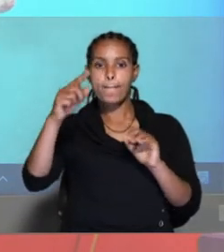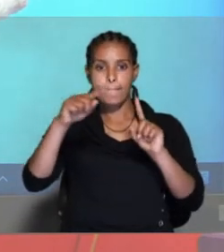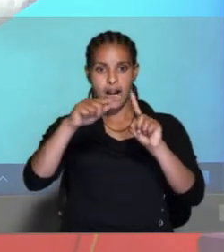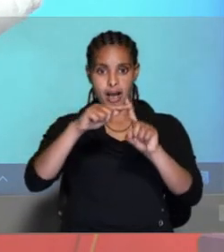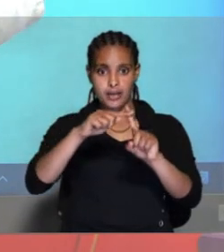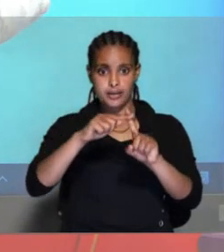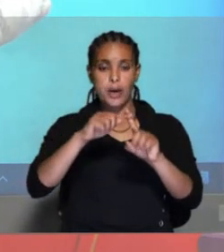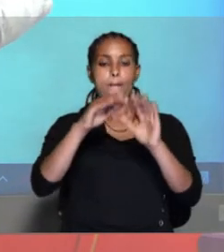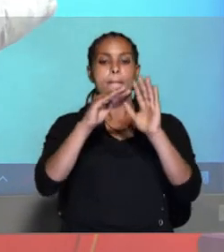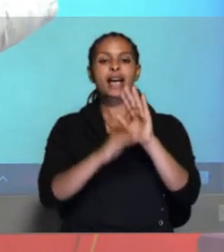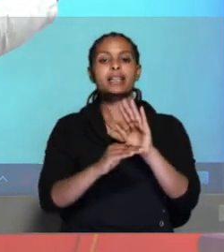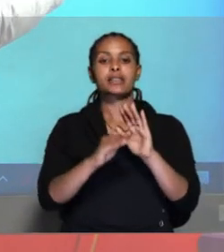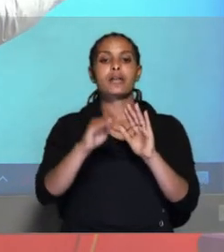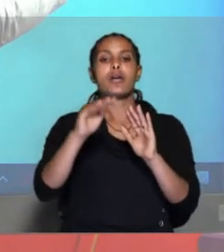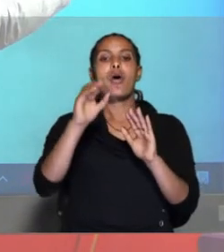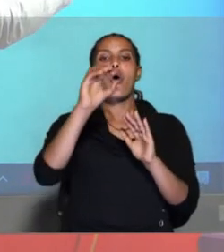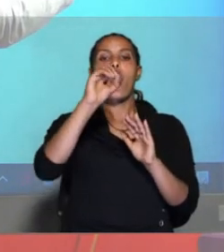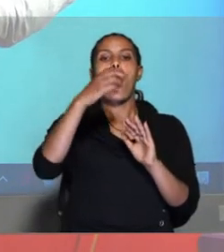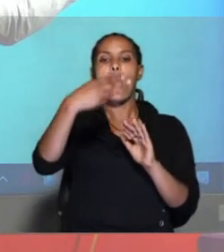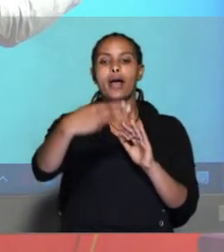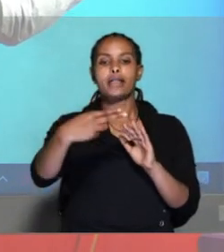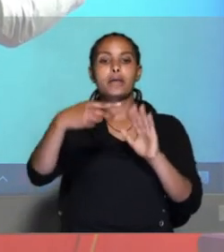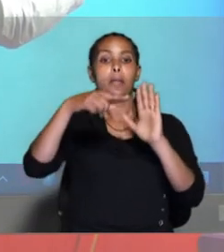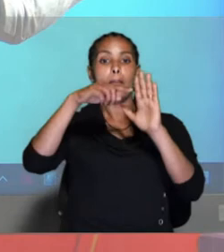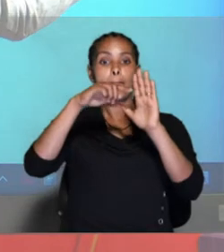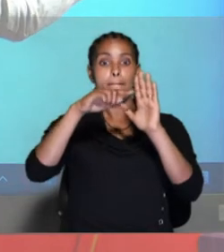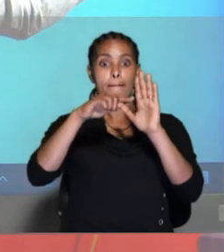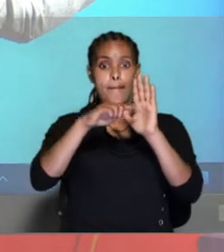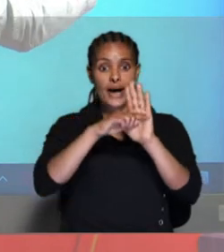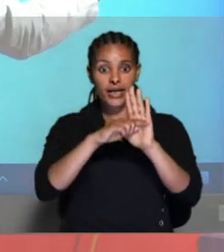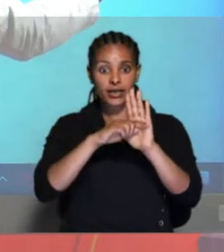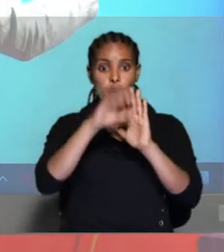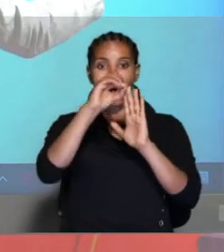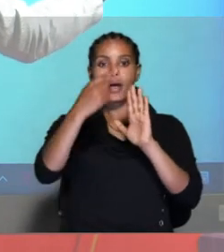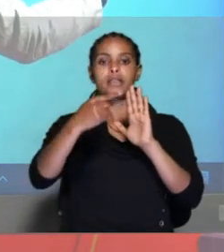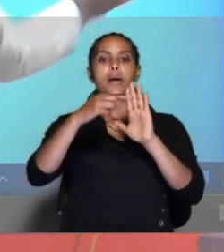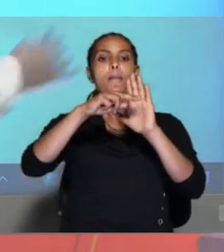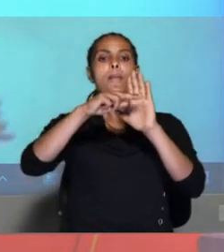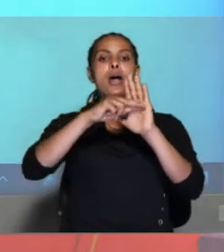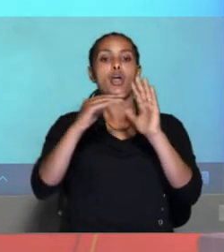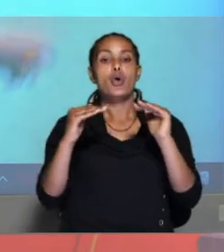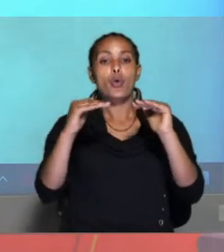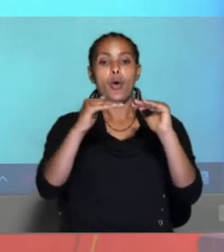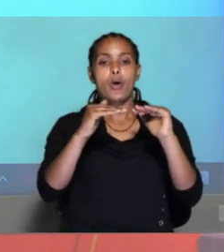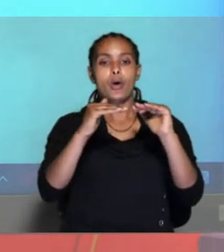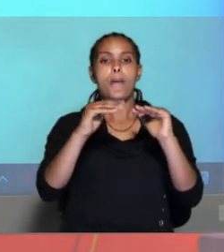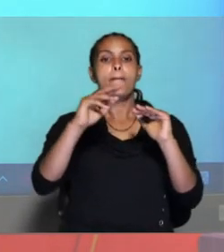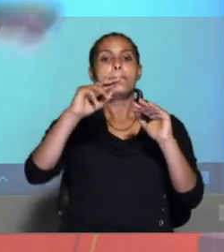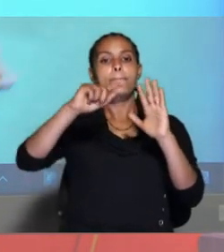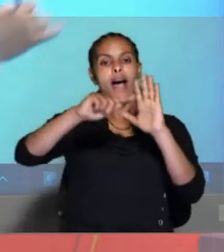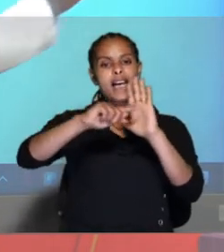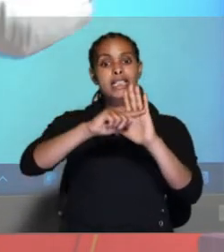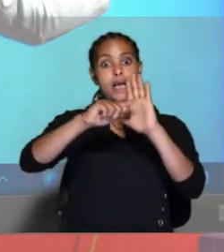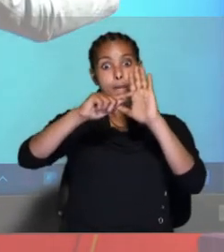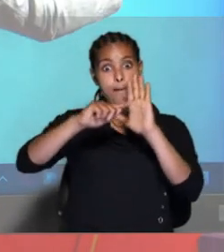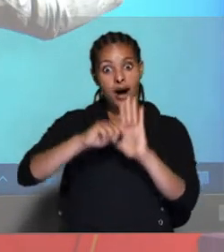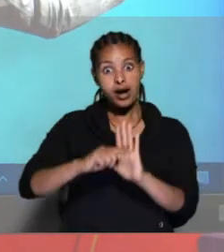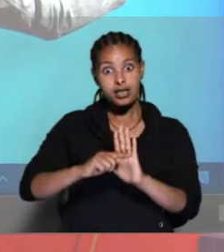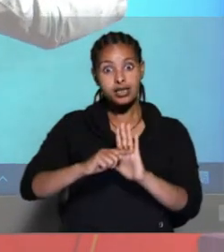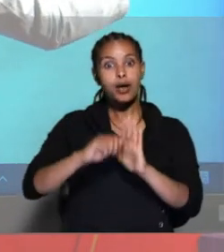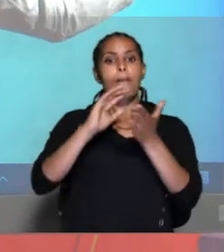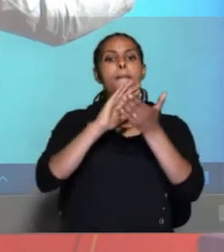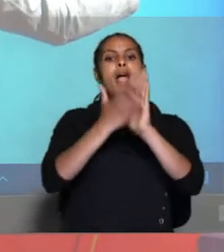minus log OH minus concentration equal minus